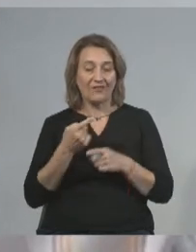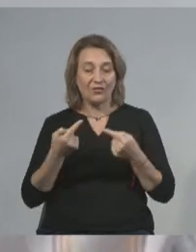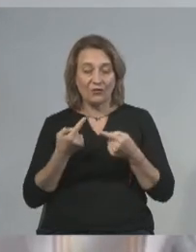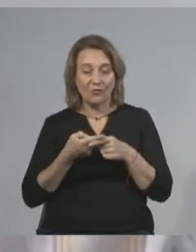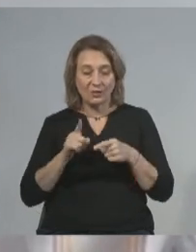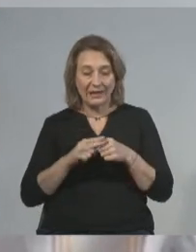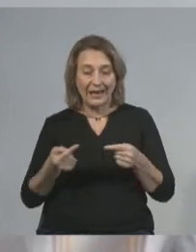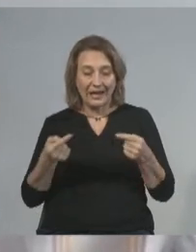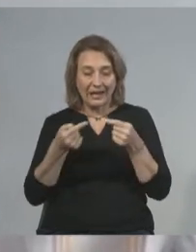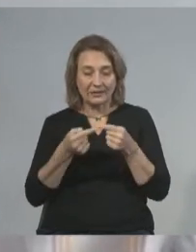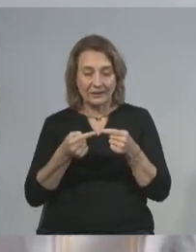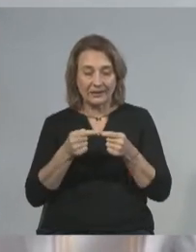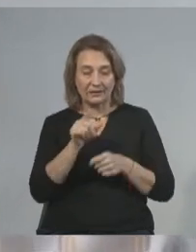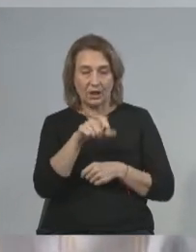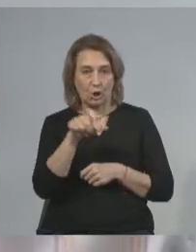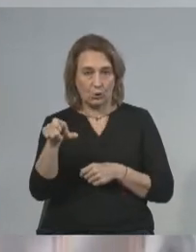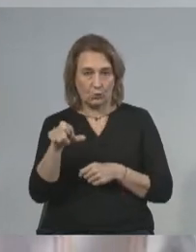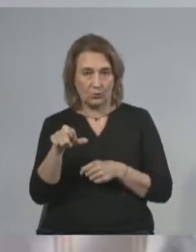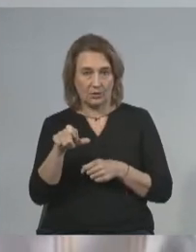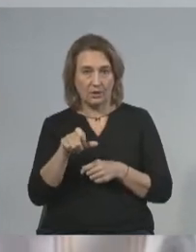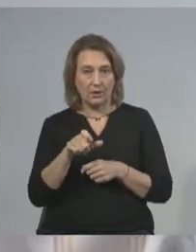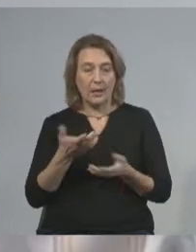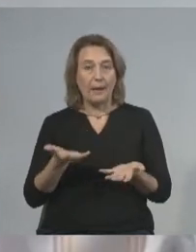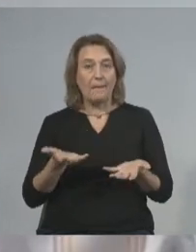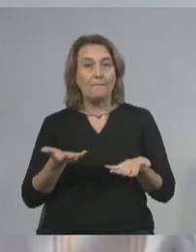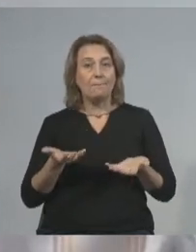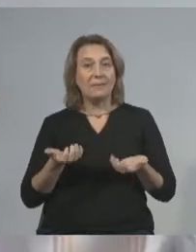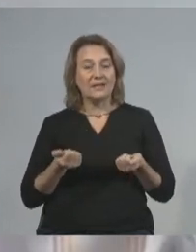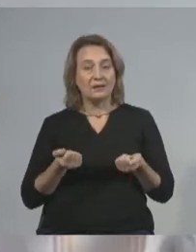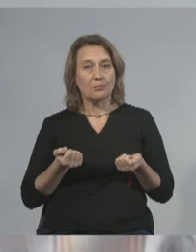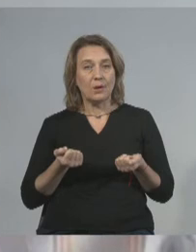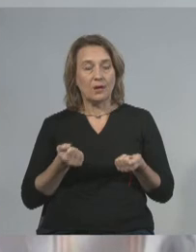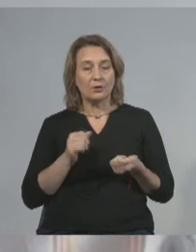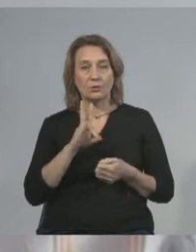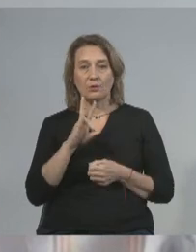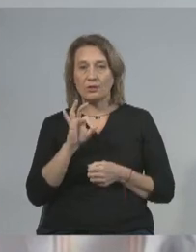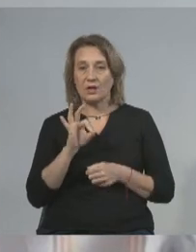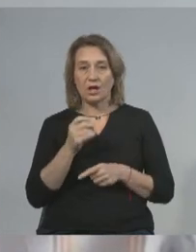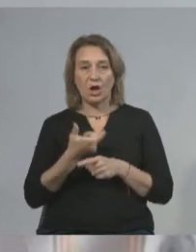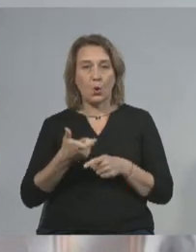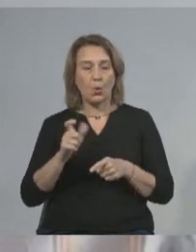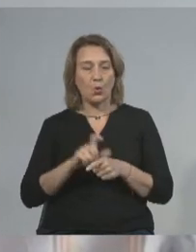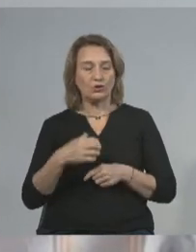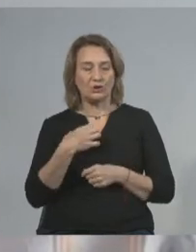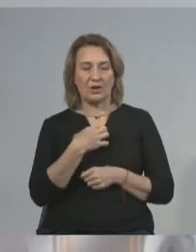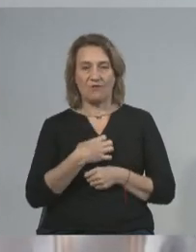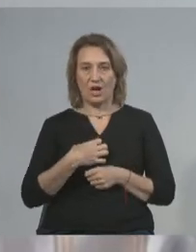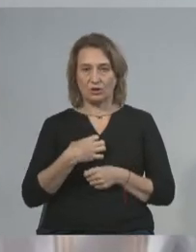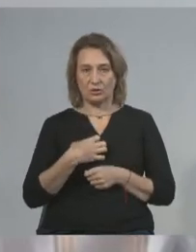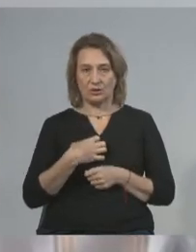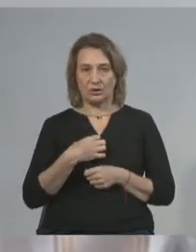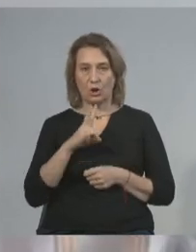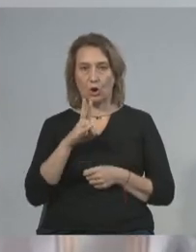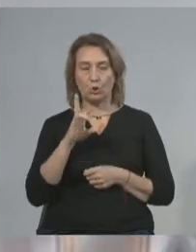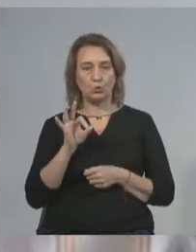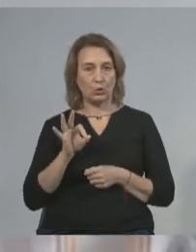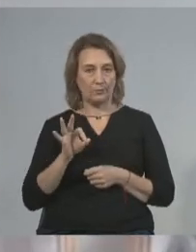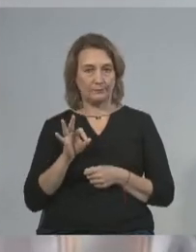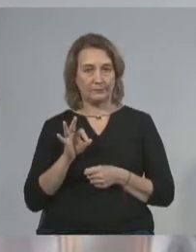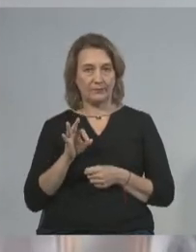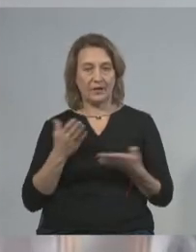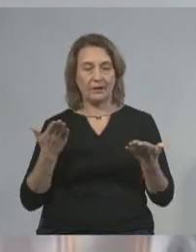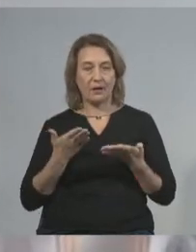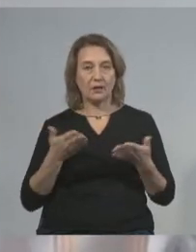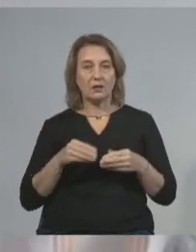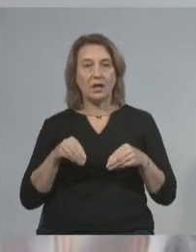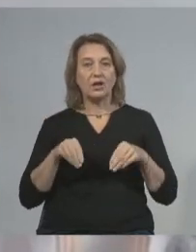these people of the you know middle level who do not make very important decisions but